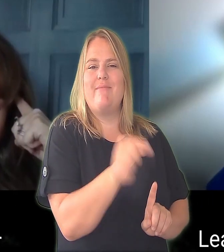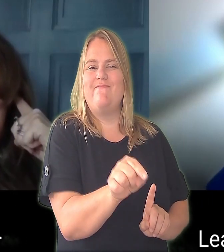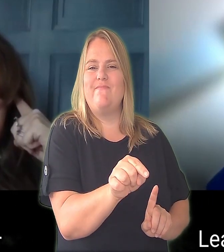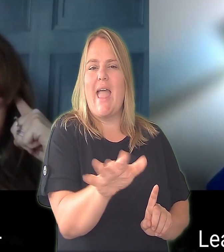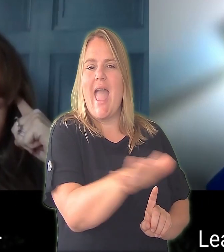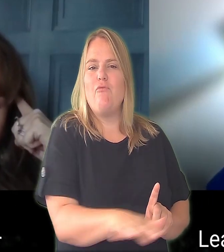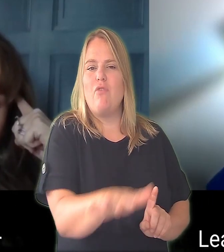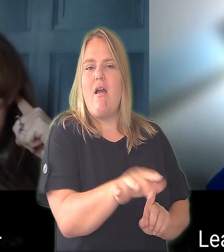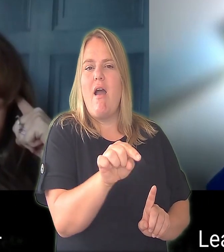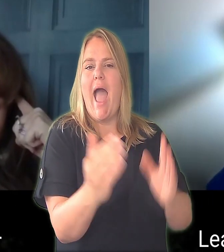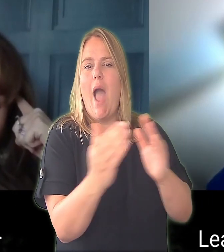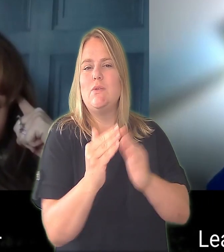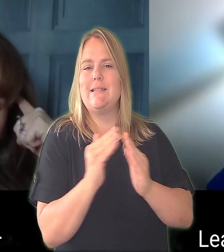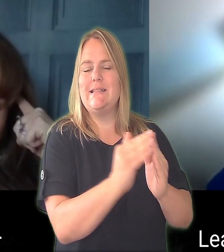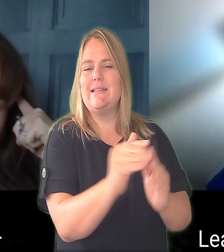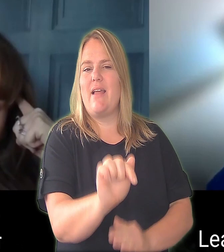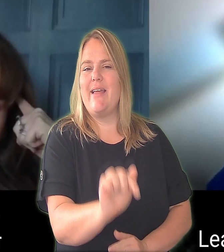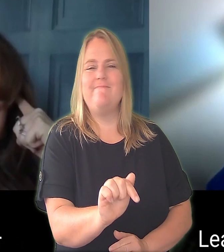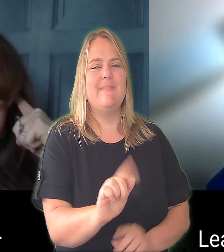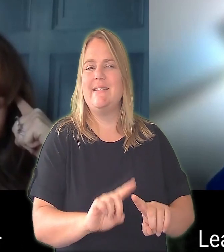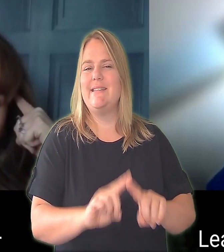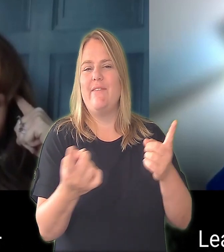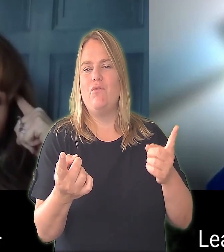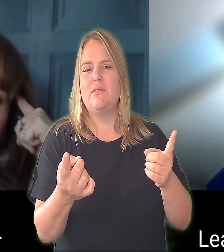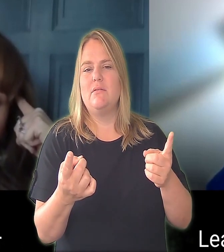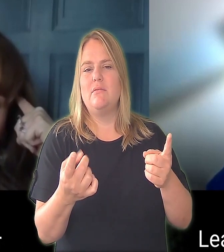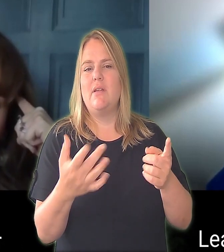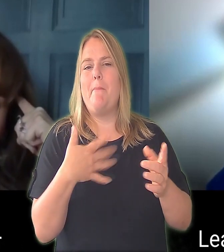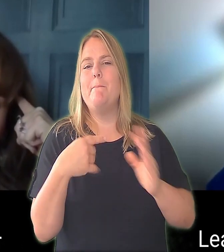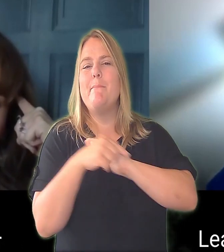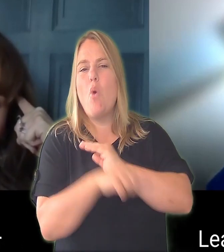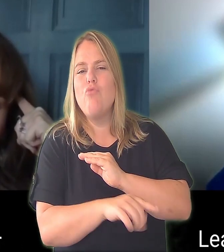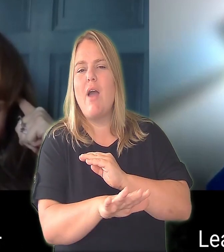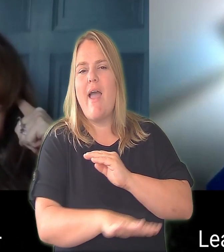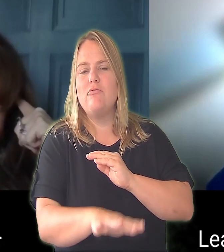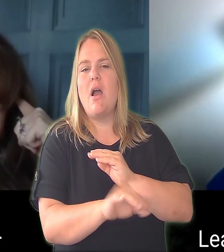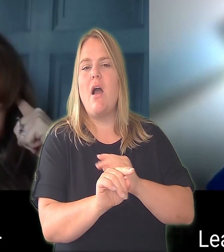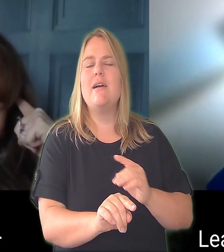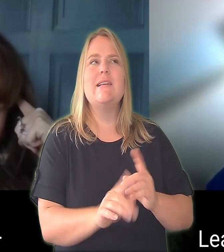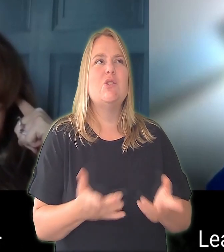socioeconomic makeup and ethnicity from the other parts of town. So if we just deliver where